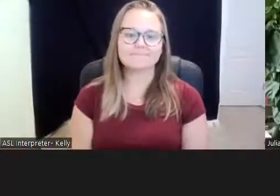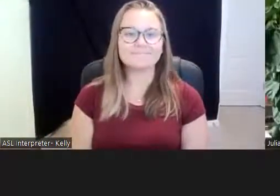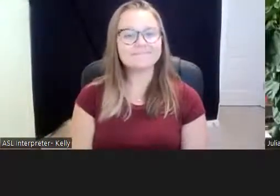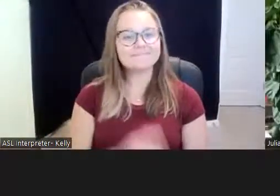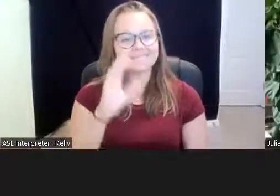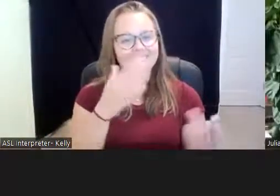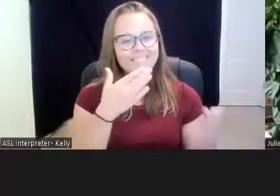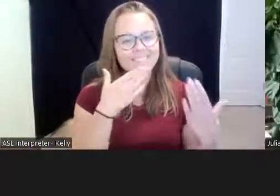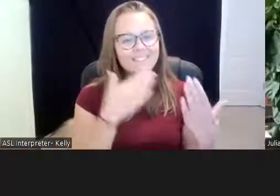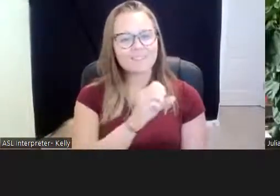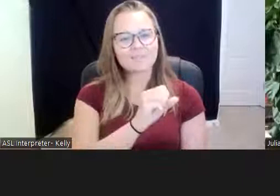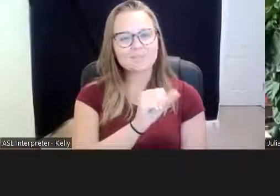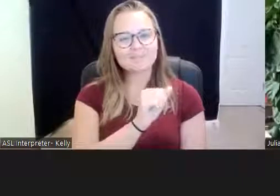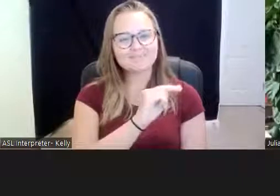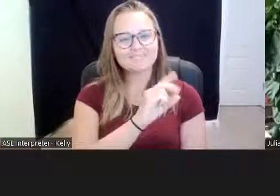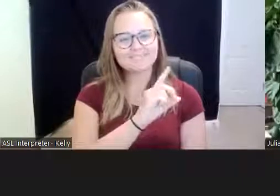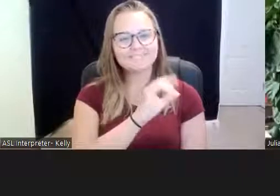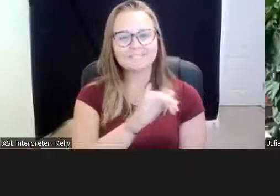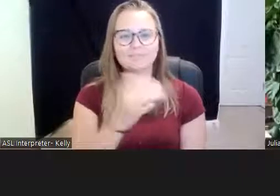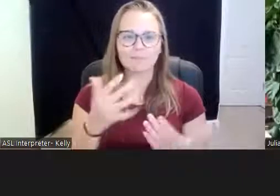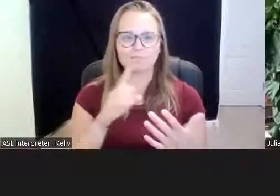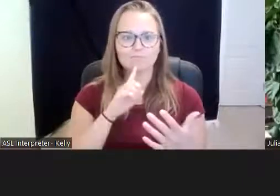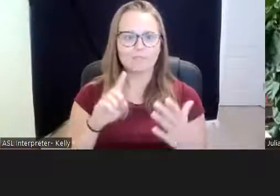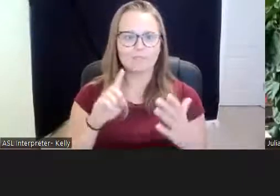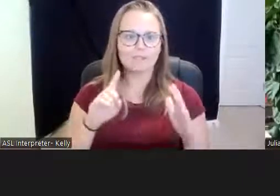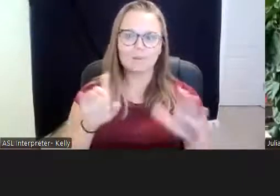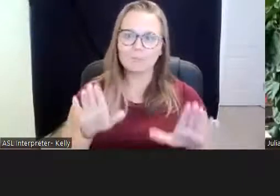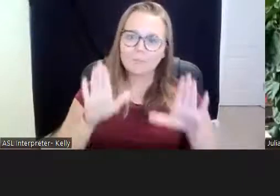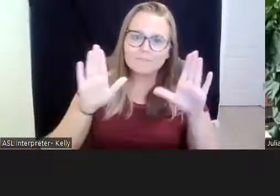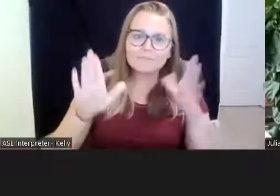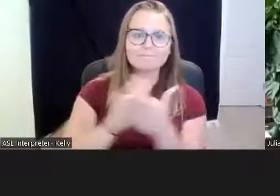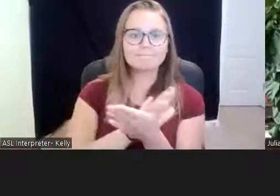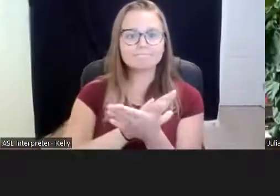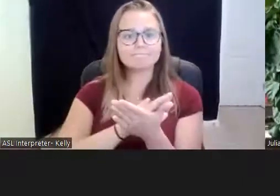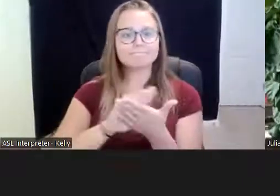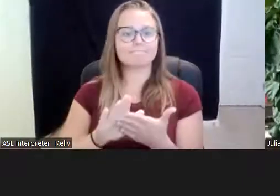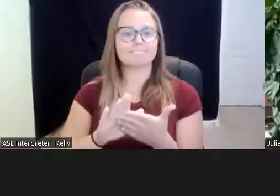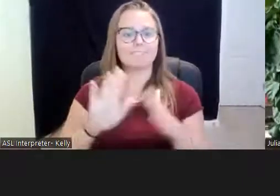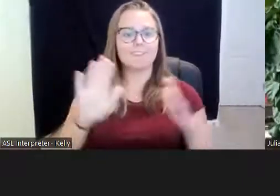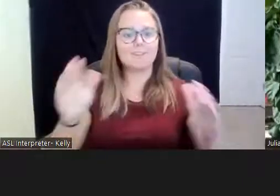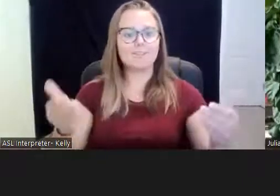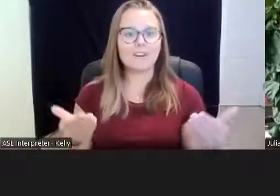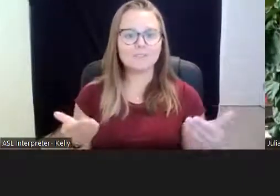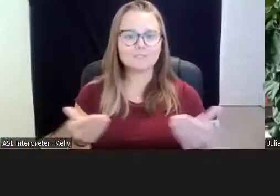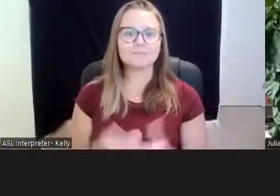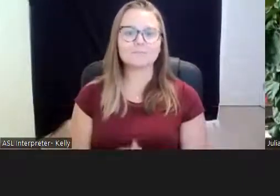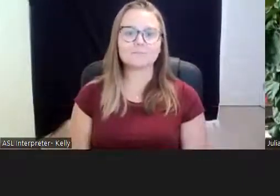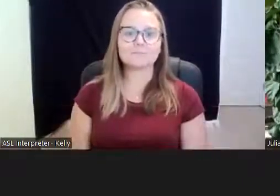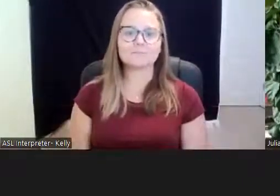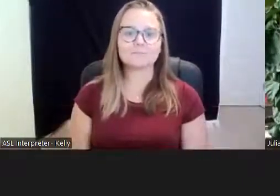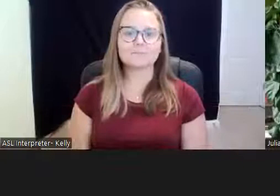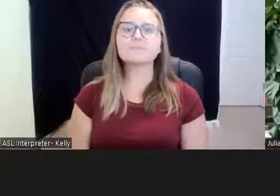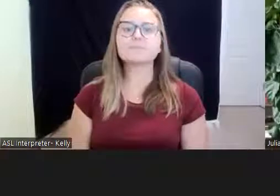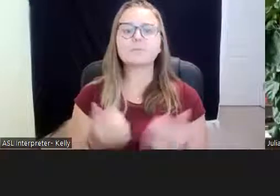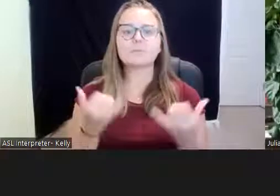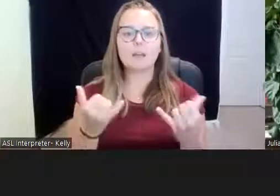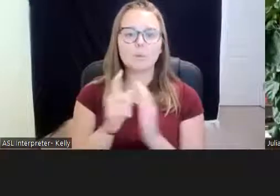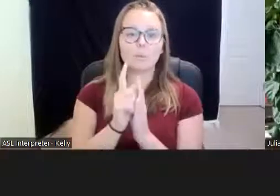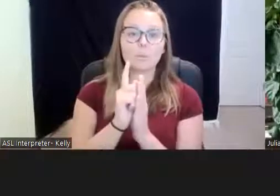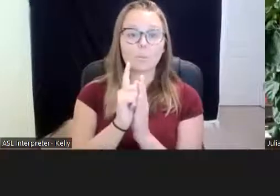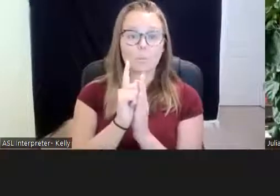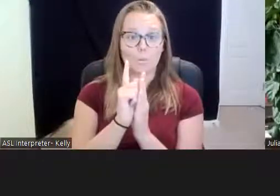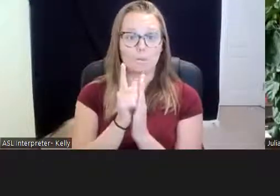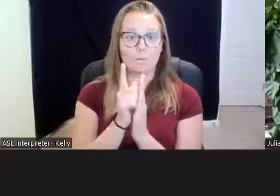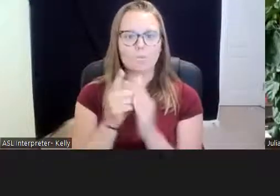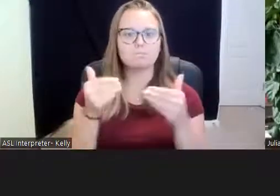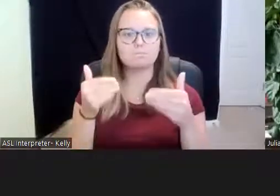Thank you, Sandy, for such a wonderful and kind introduction. Give me just a second to